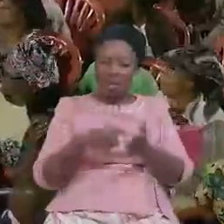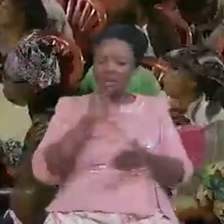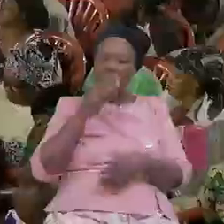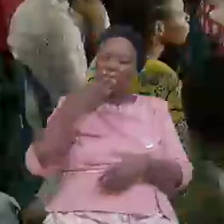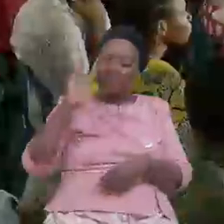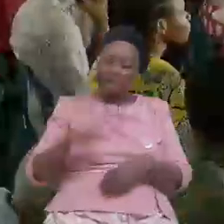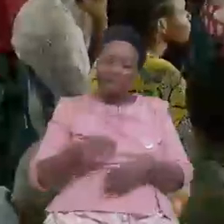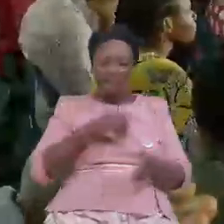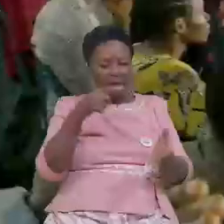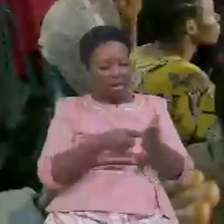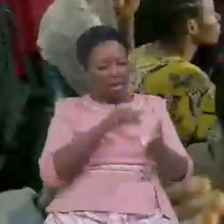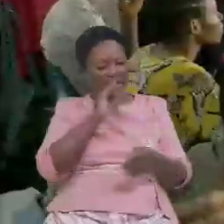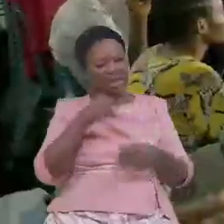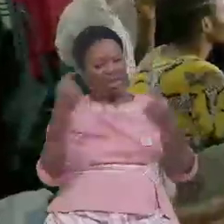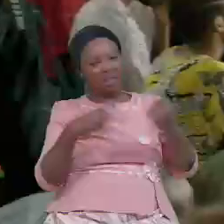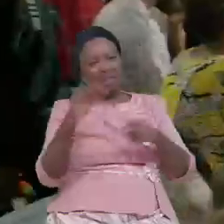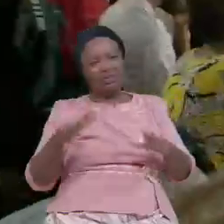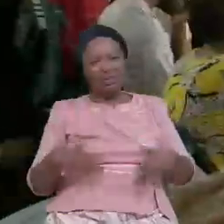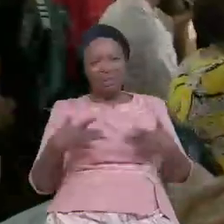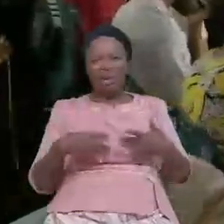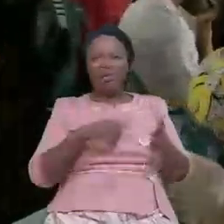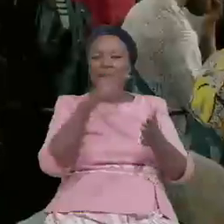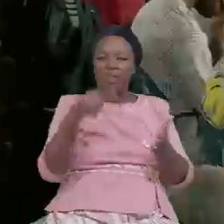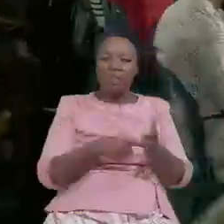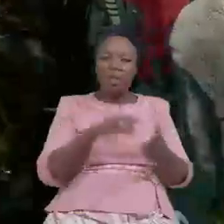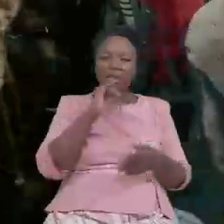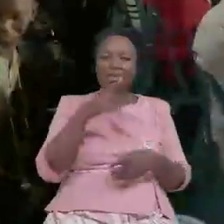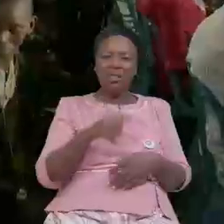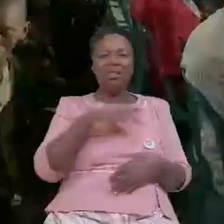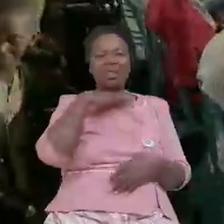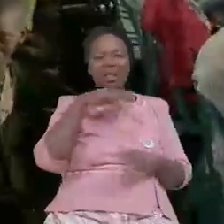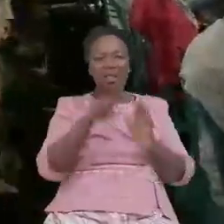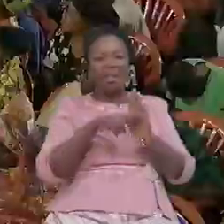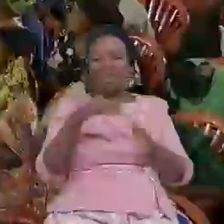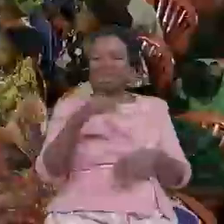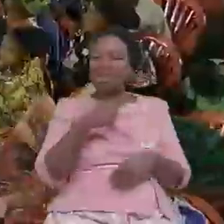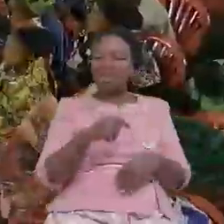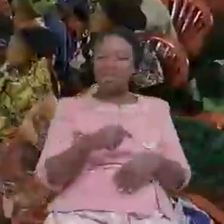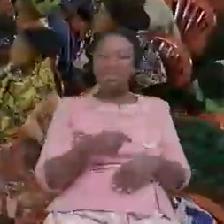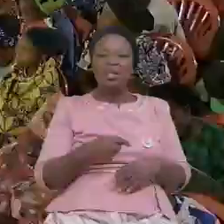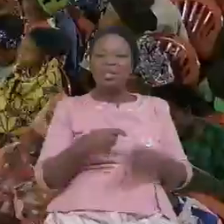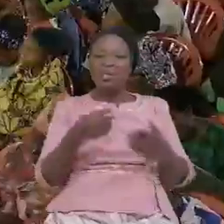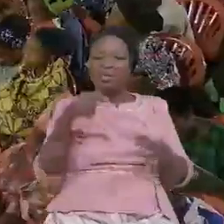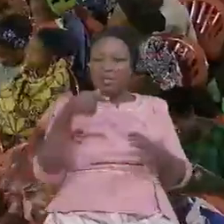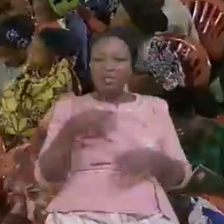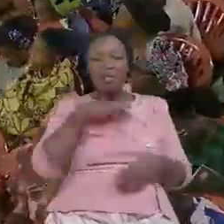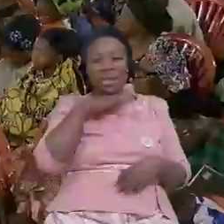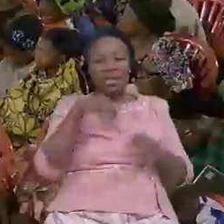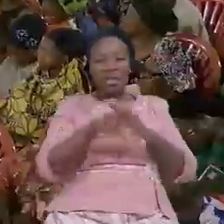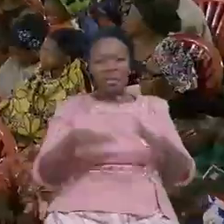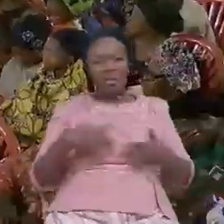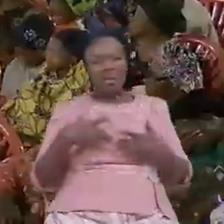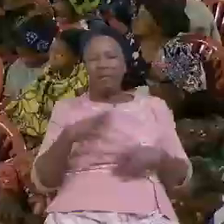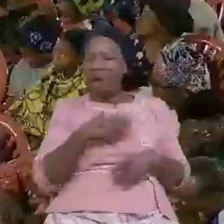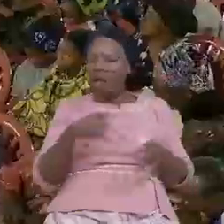is the sin of your life. This is the defilement and the dirt in your life. And as you are